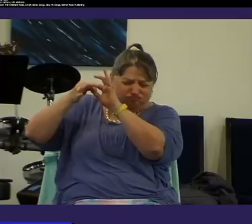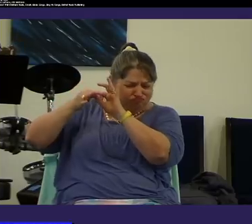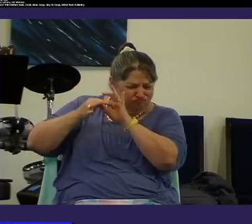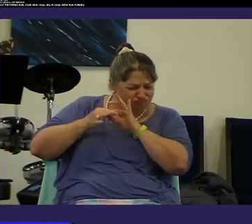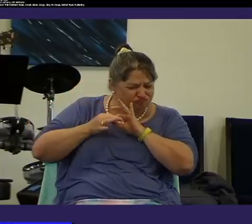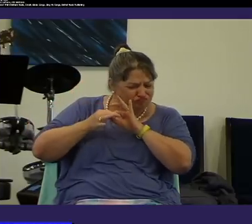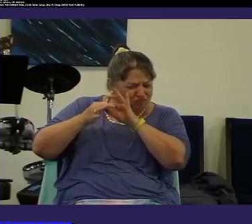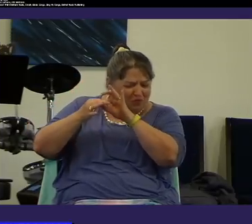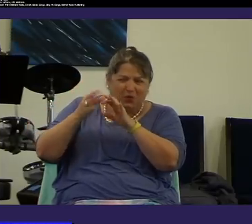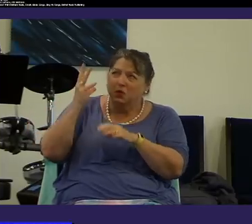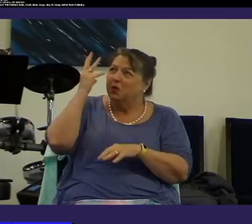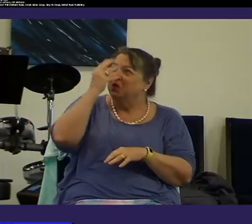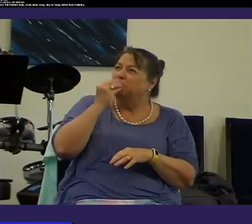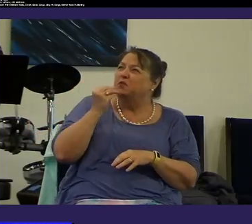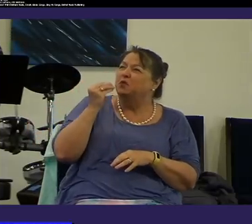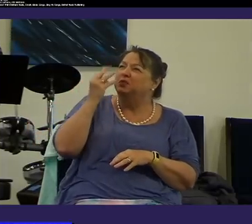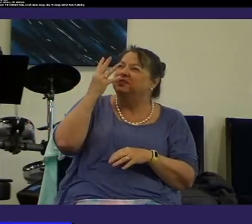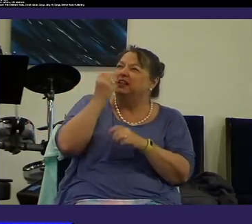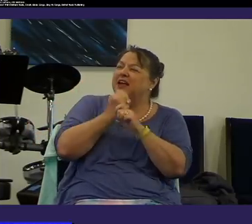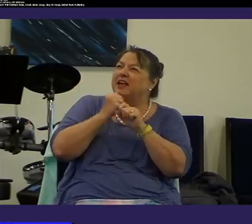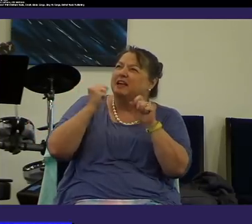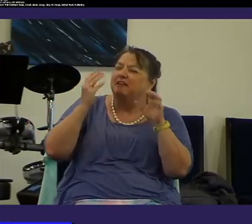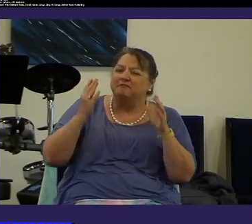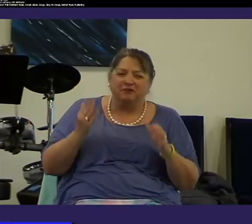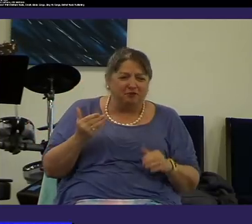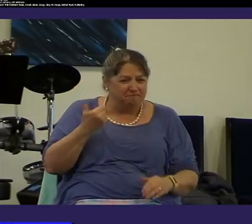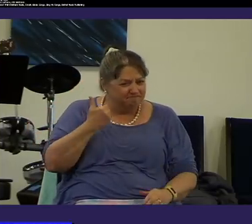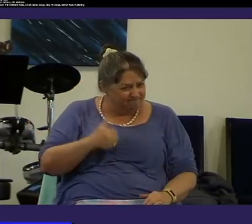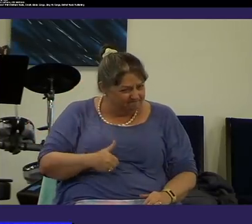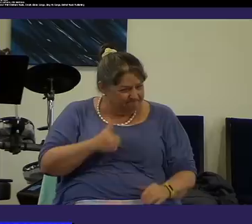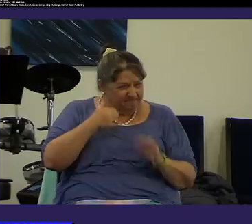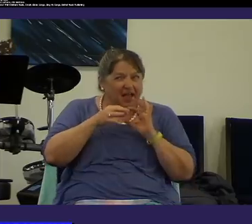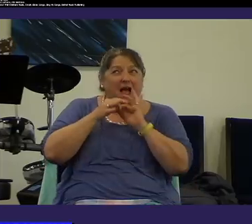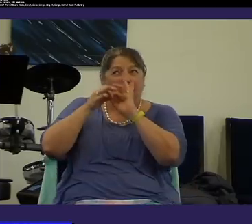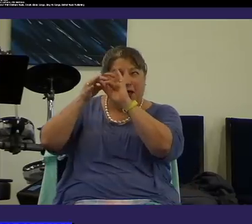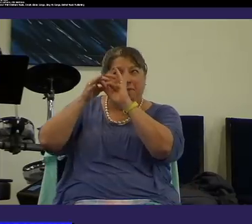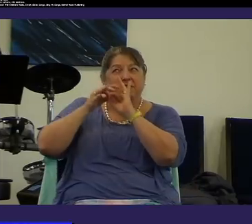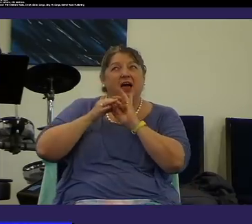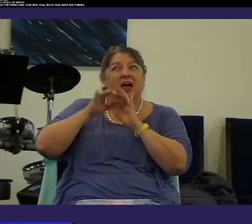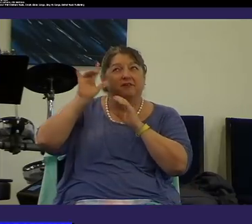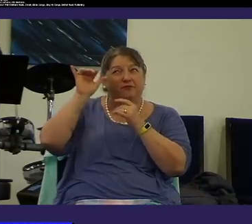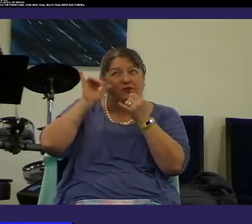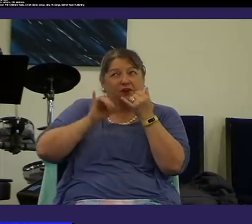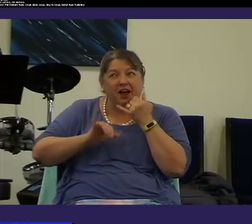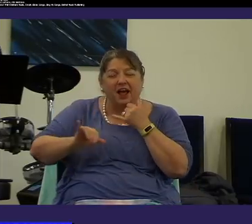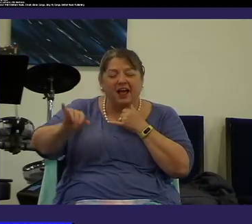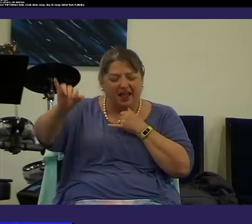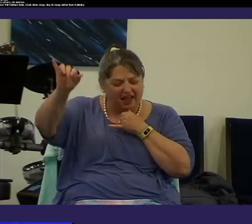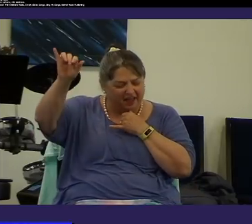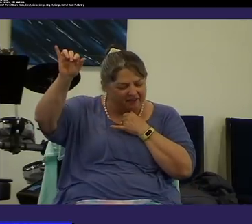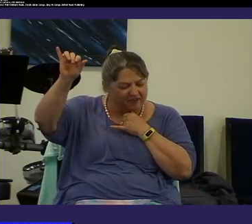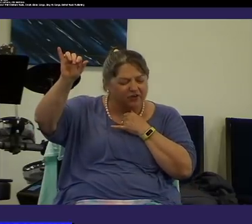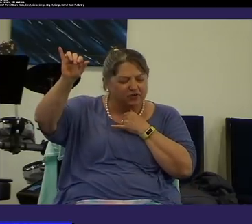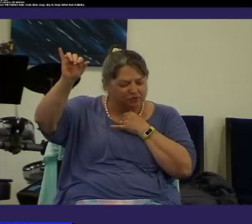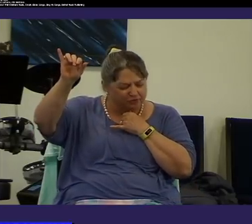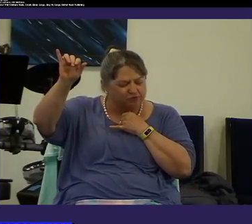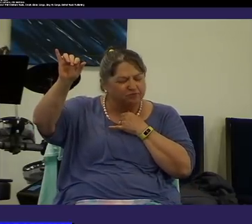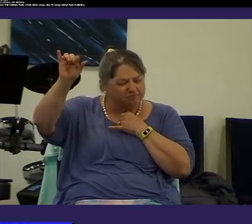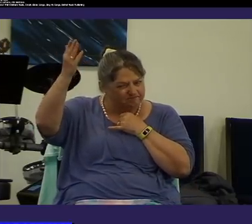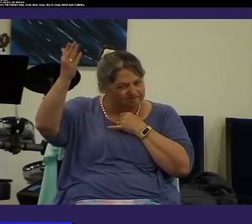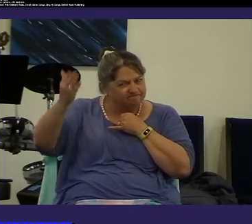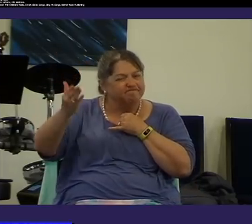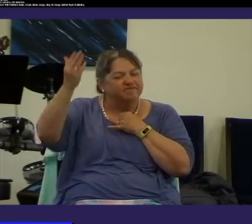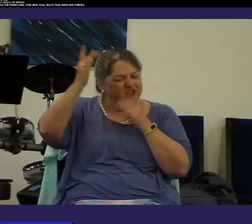own. Beautiful Savior, I'm yours